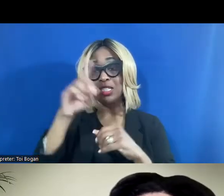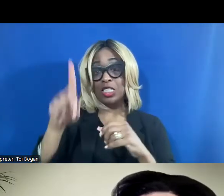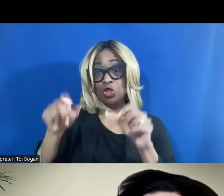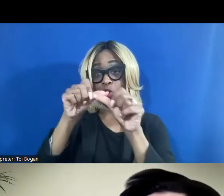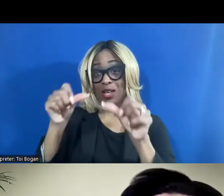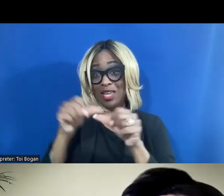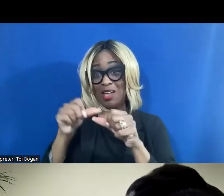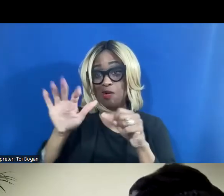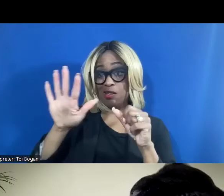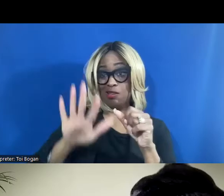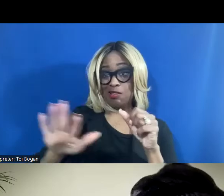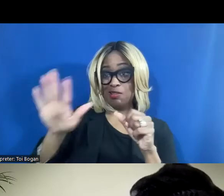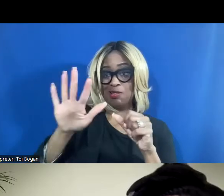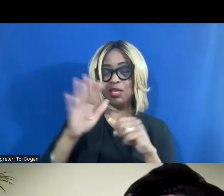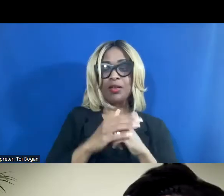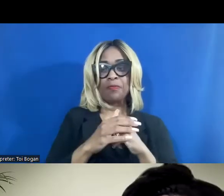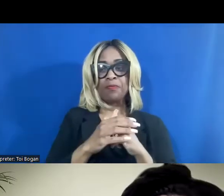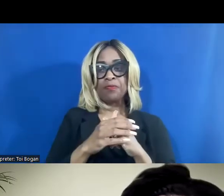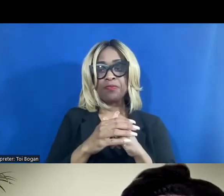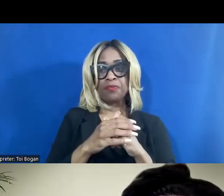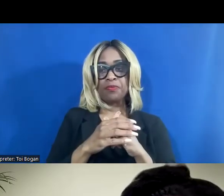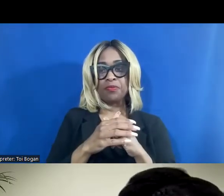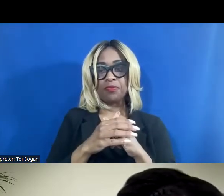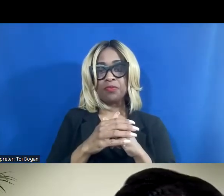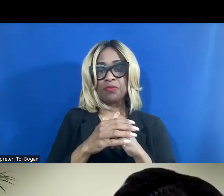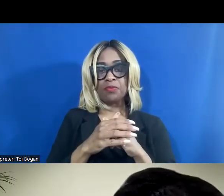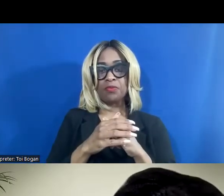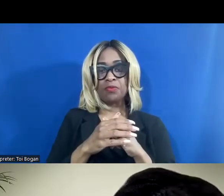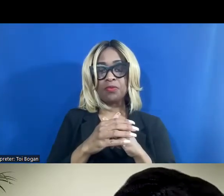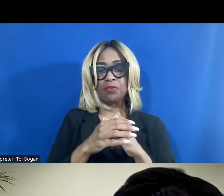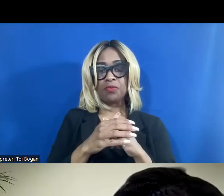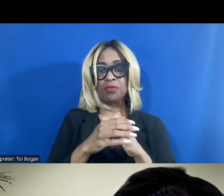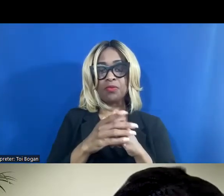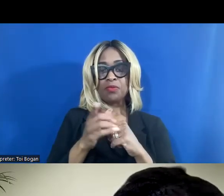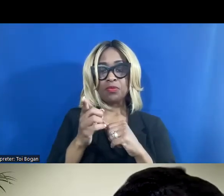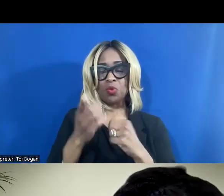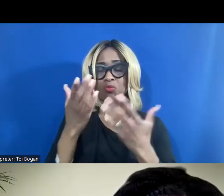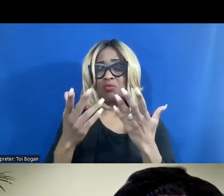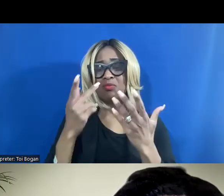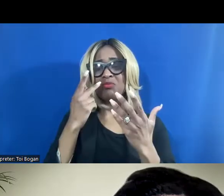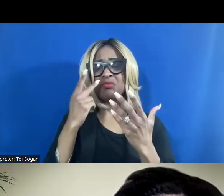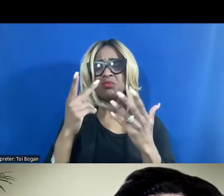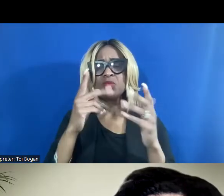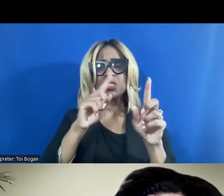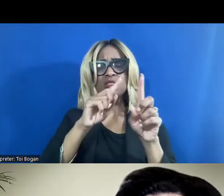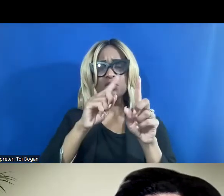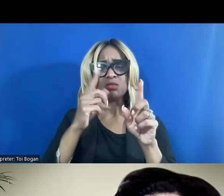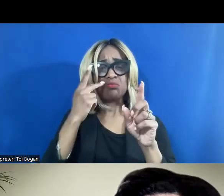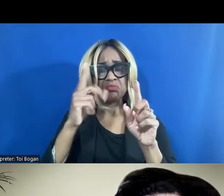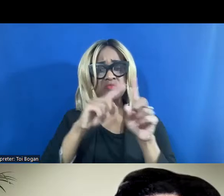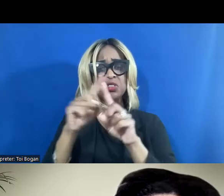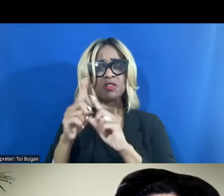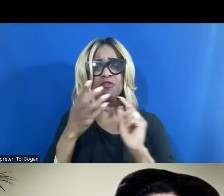area. And as you may see, these various colors on the screen